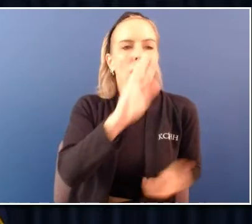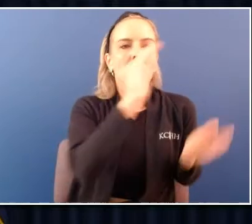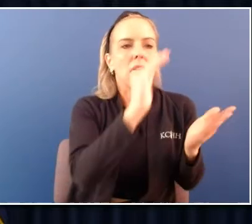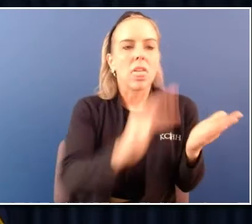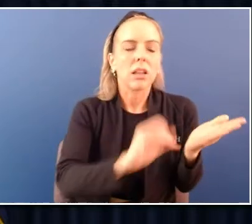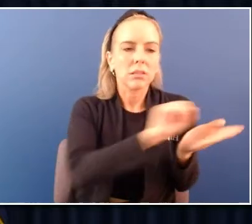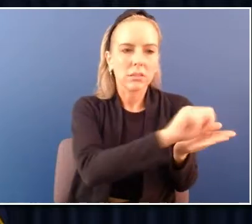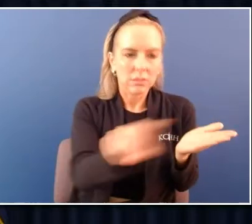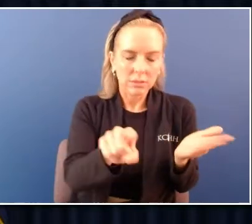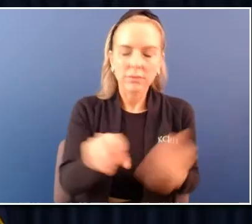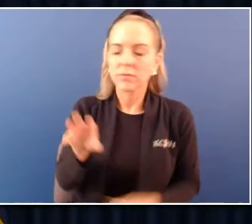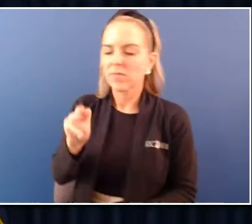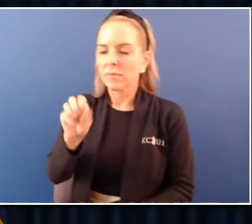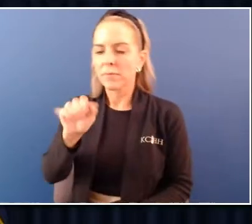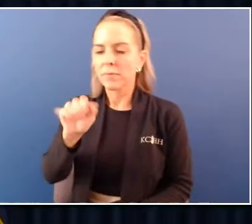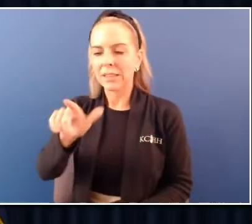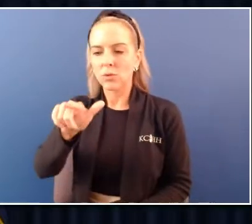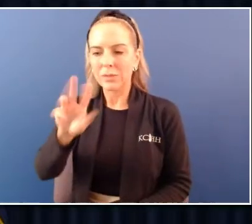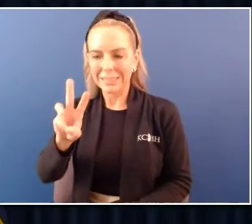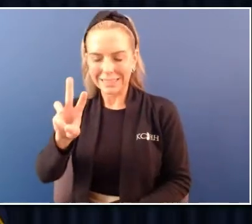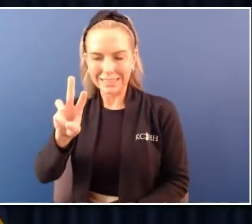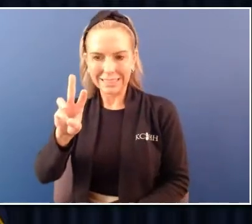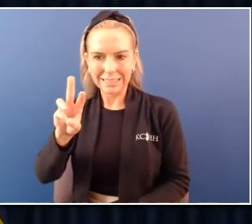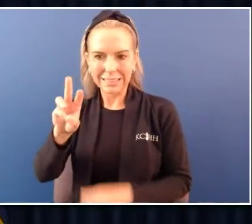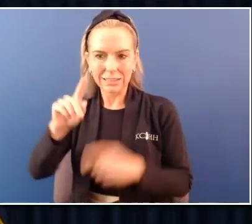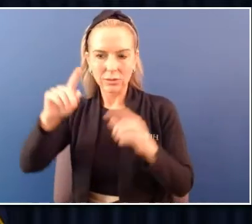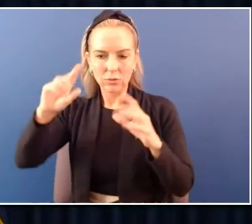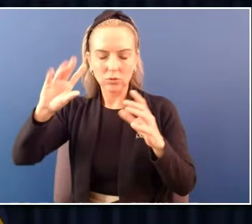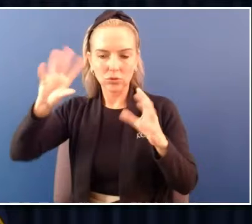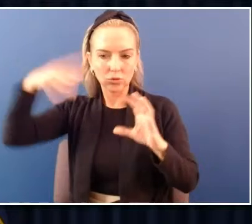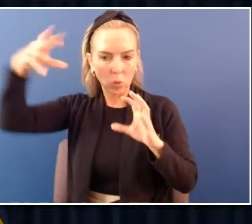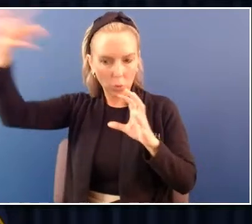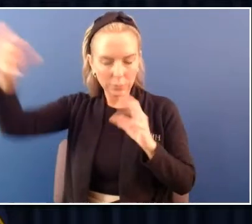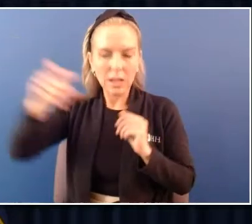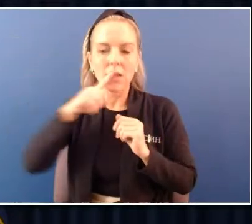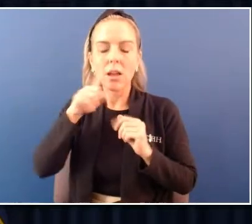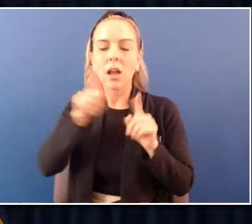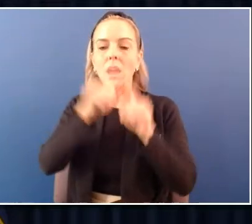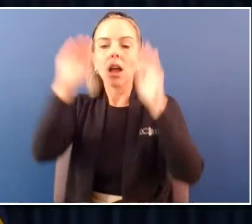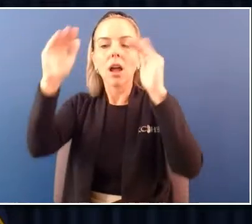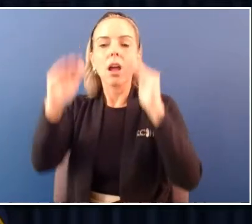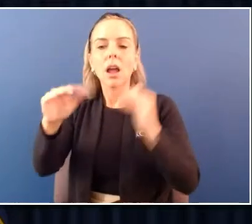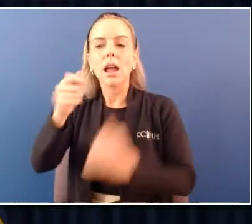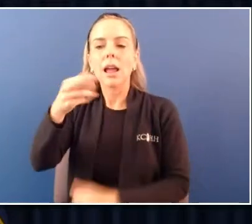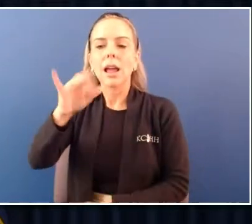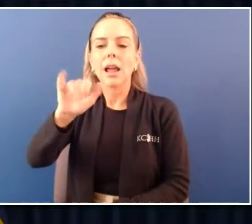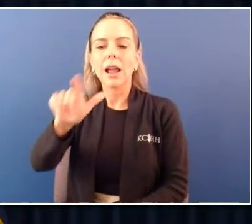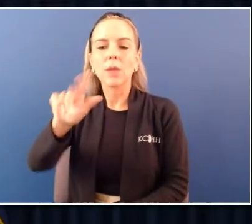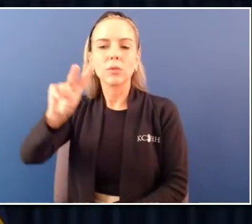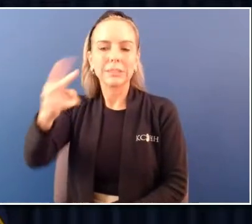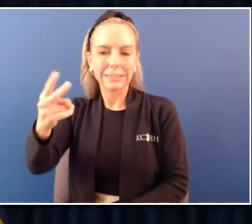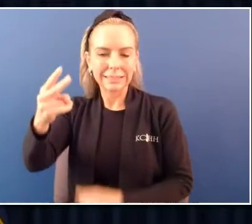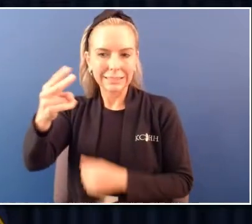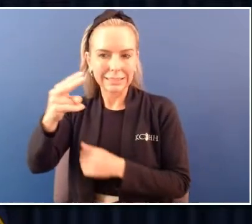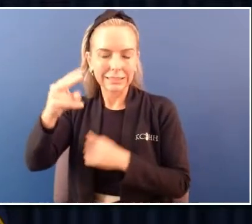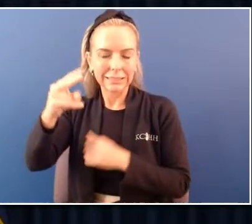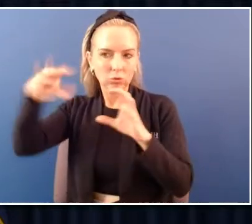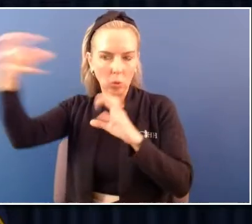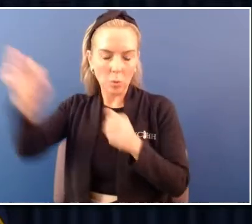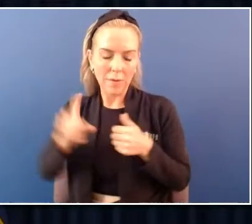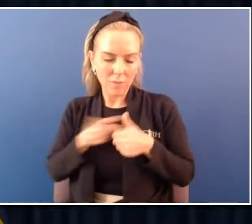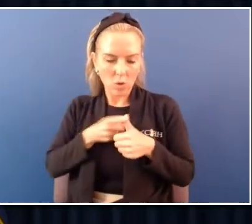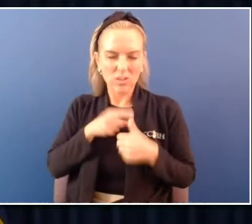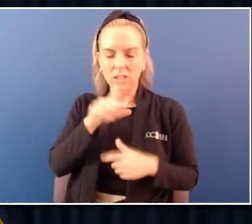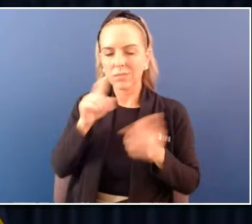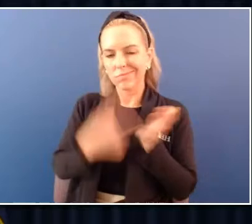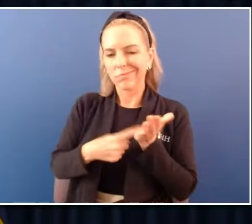May 26 storms as well as the April 2nd storms. Let's start with May 26, and